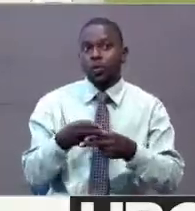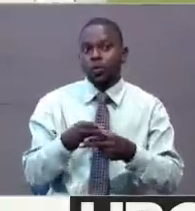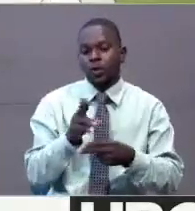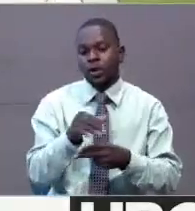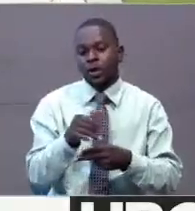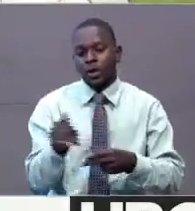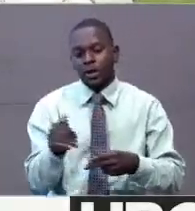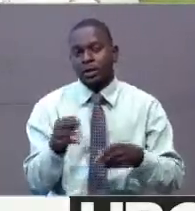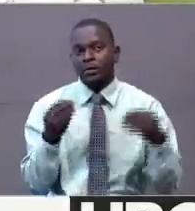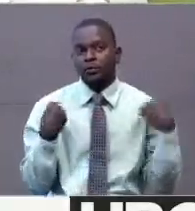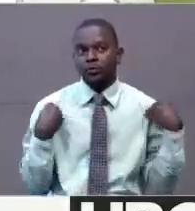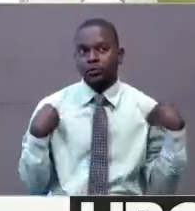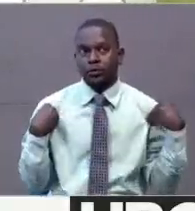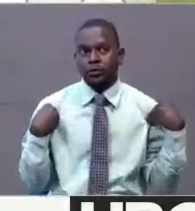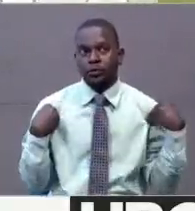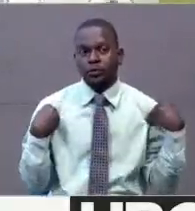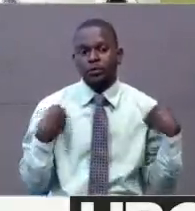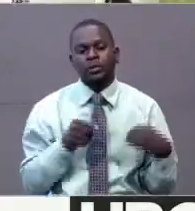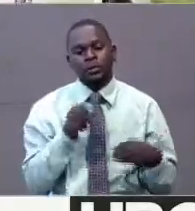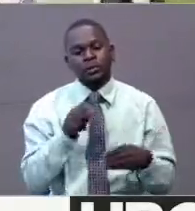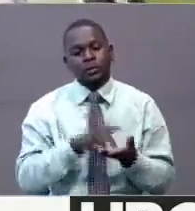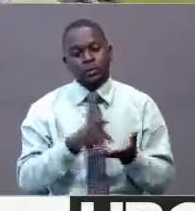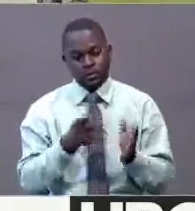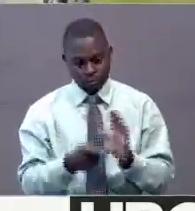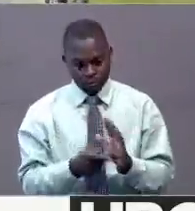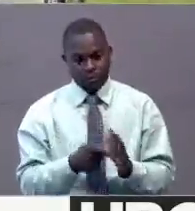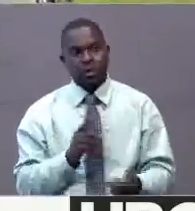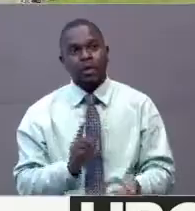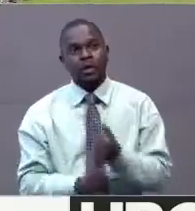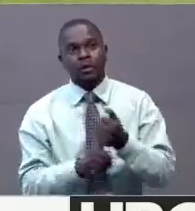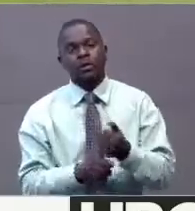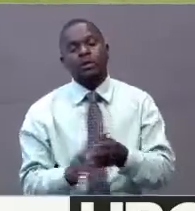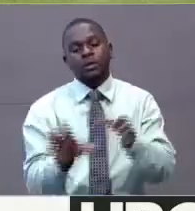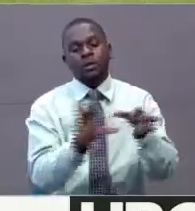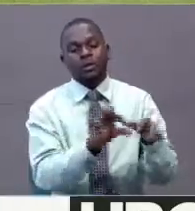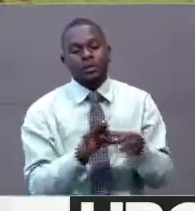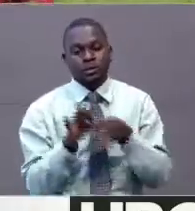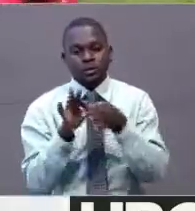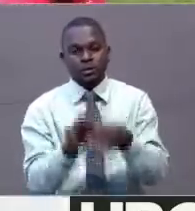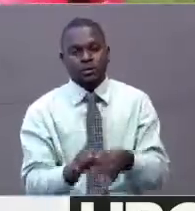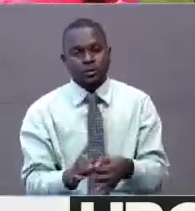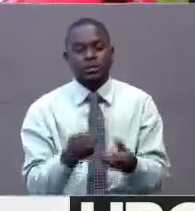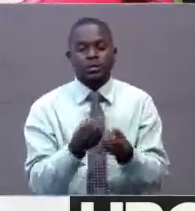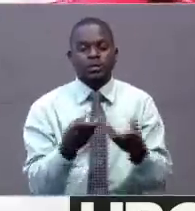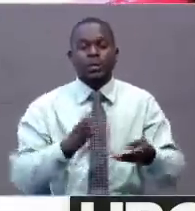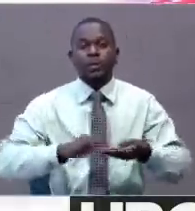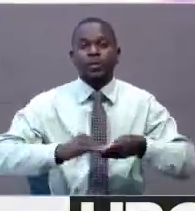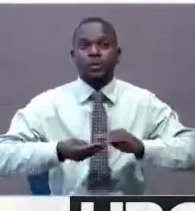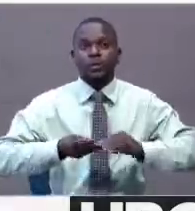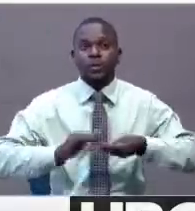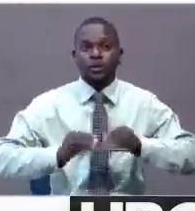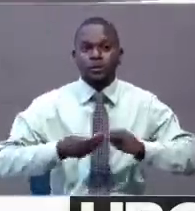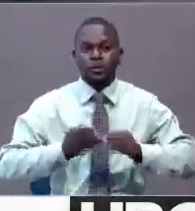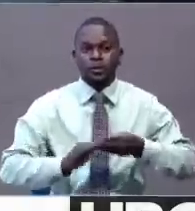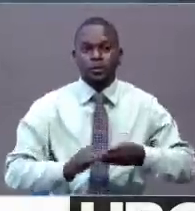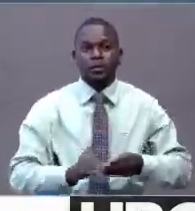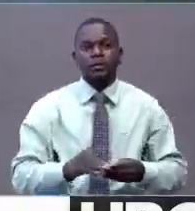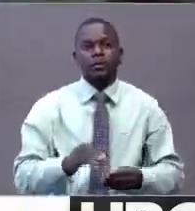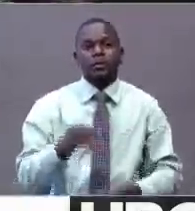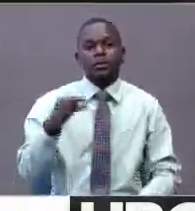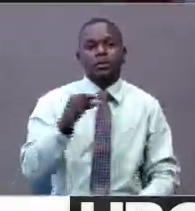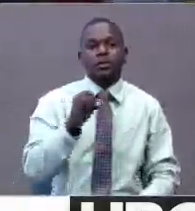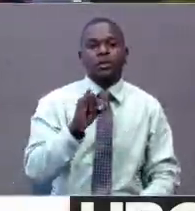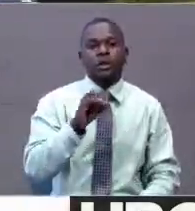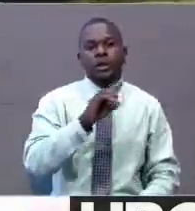other sports disciplines. This project is achieved in collaboration with several partners, notably German